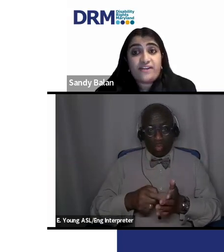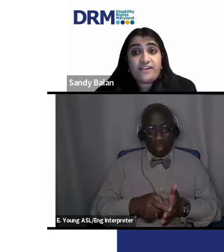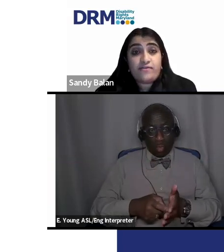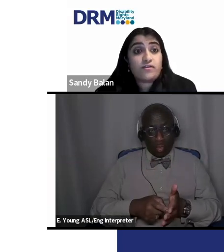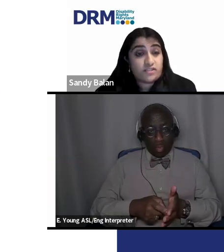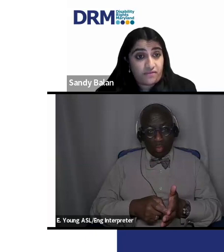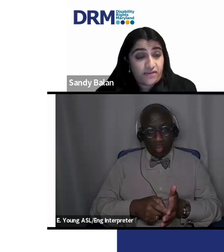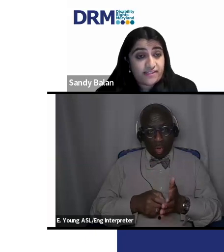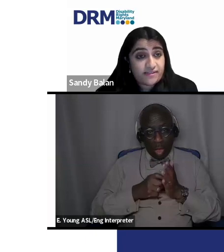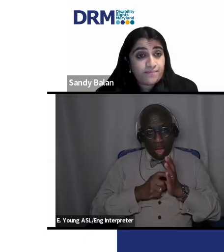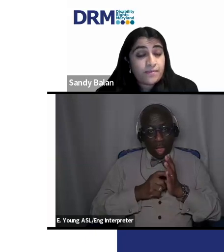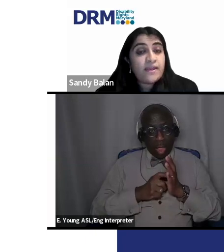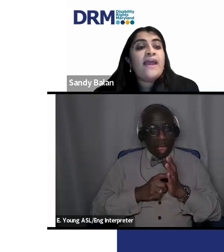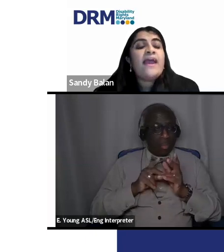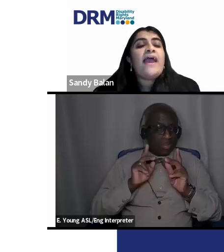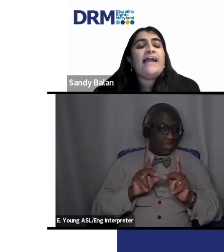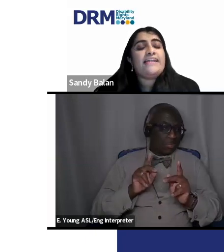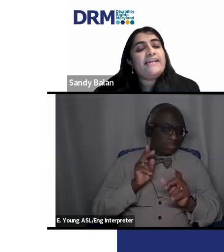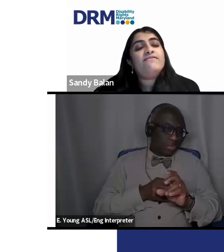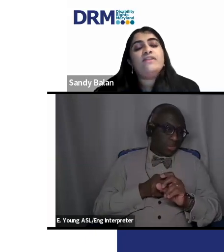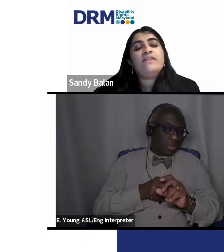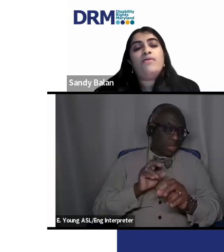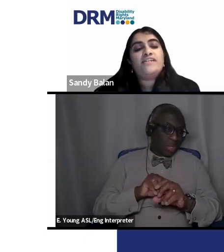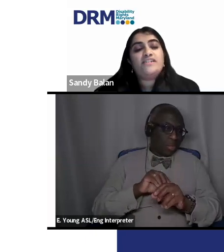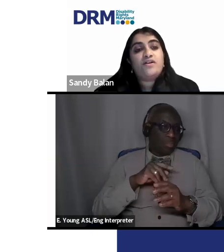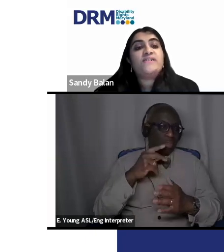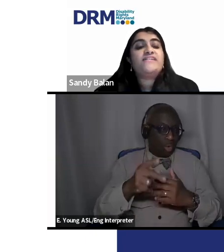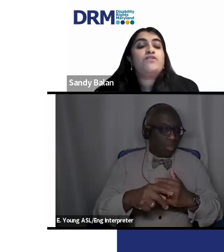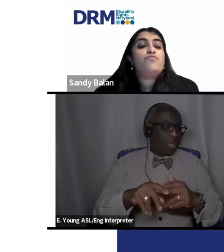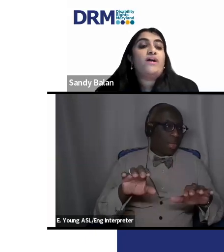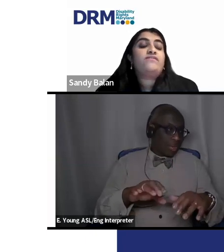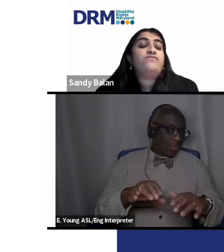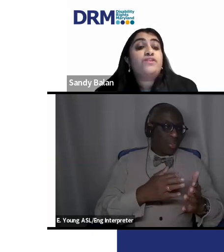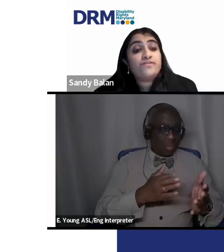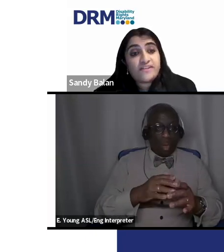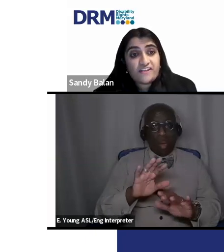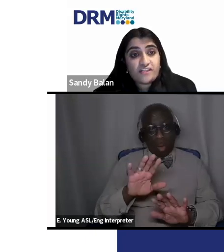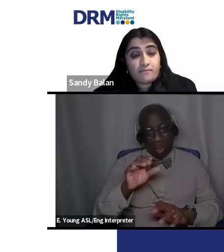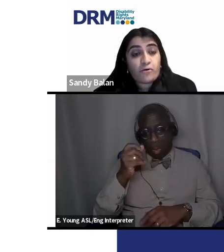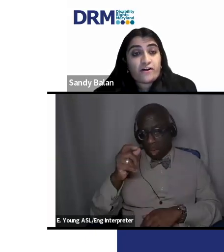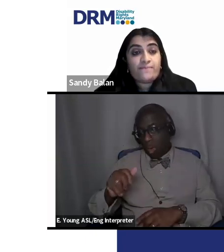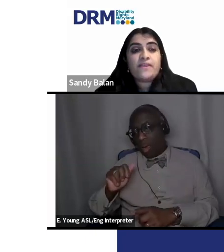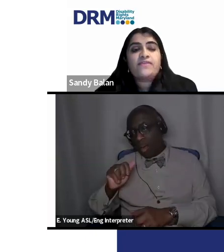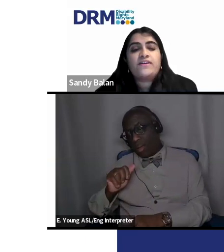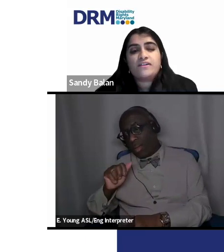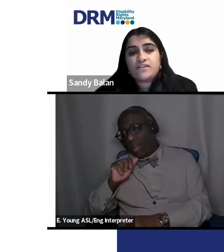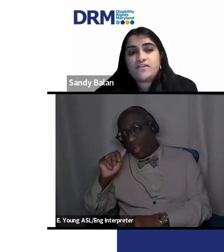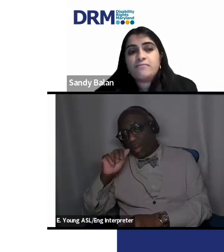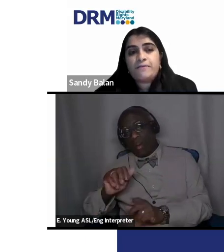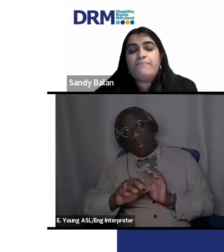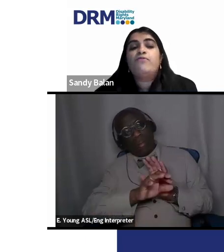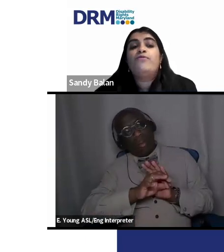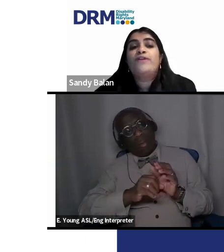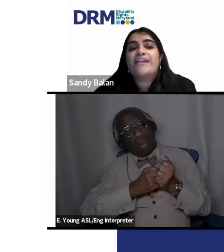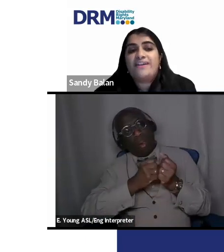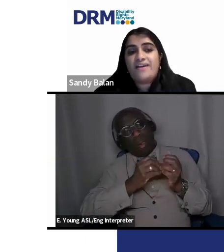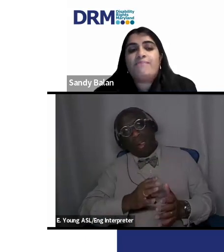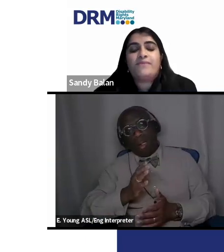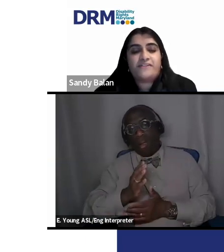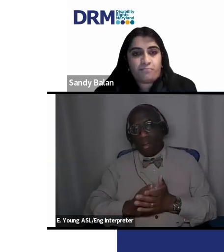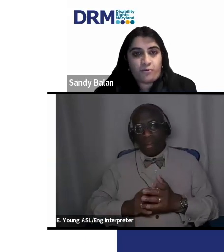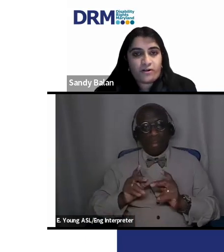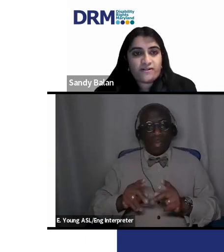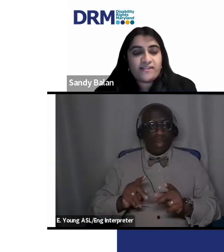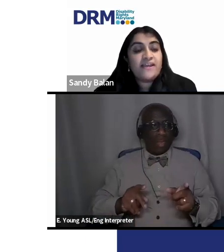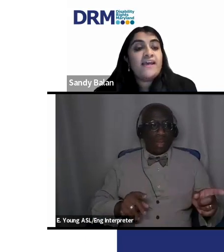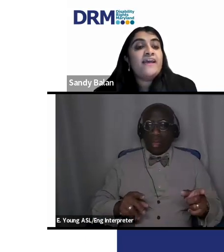program, activity, or service. And even though an adult is the one who chooses a supporter, there are certain people who